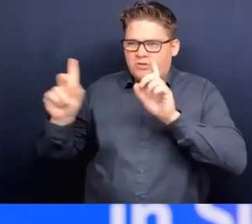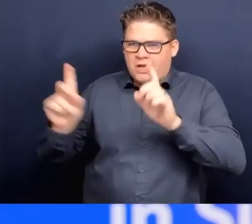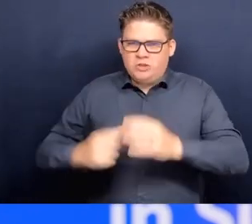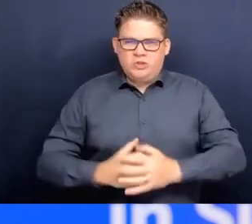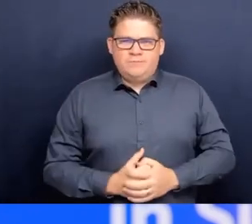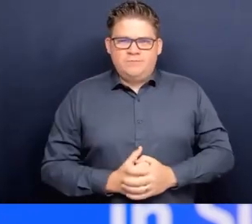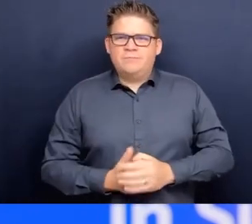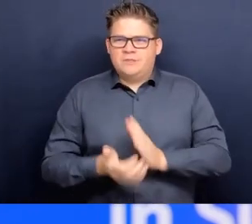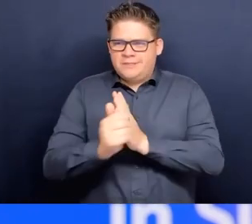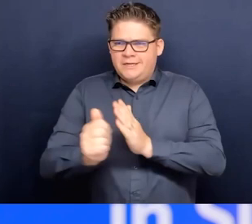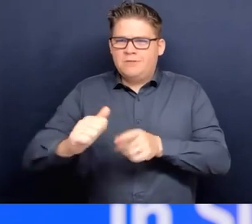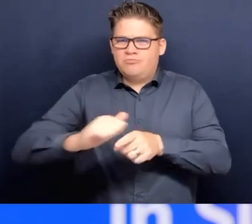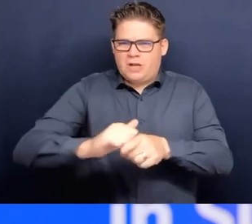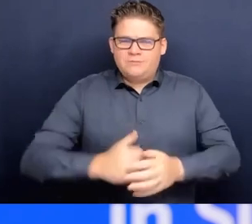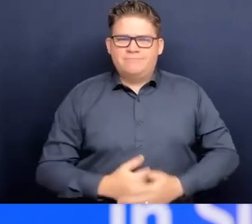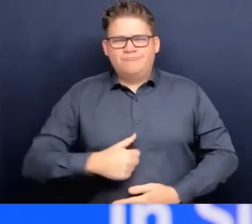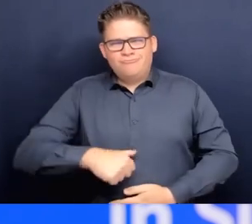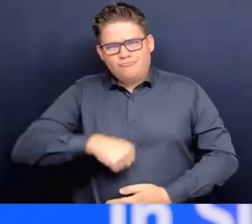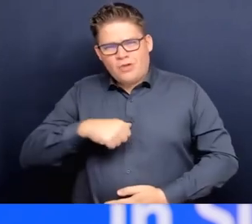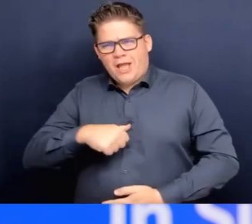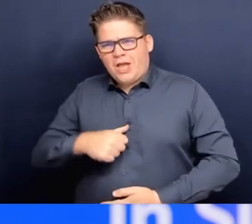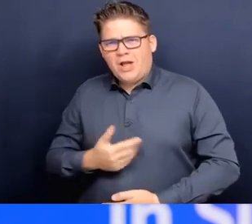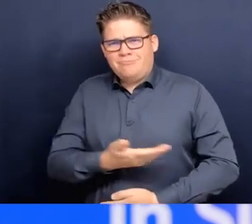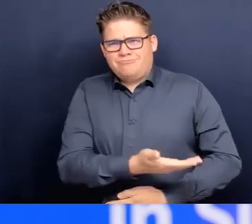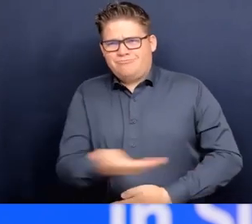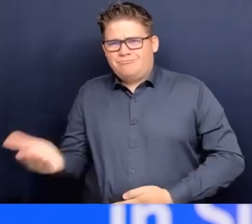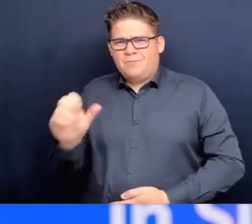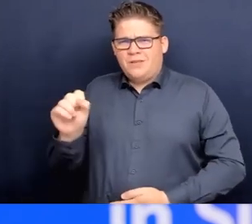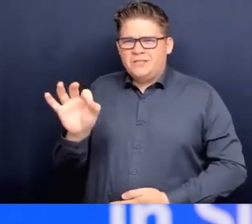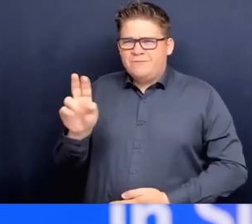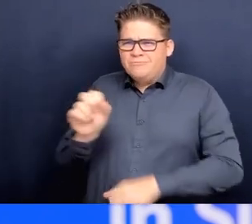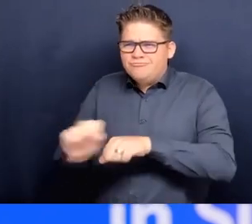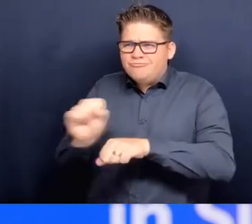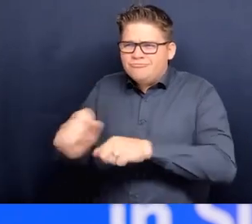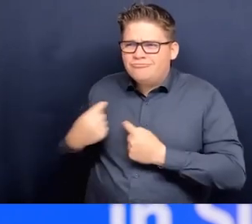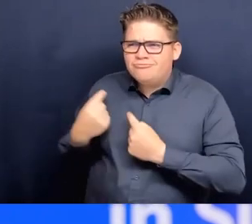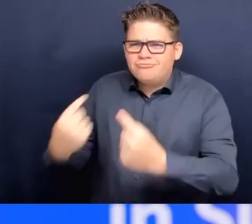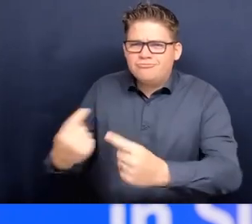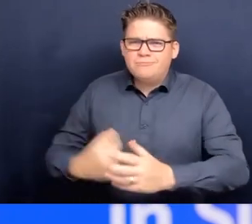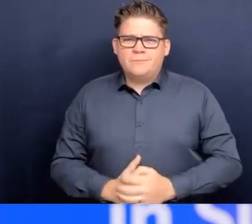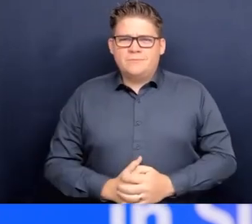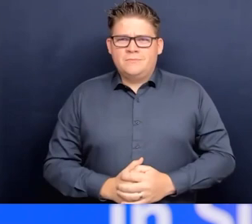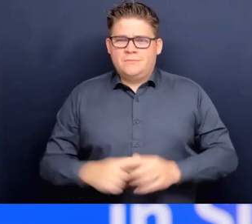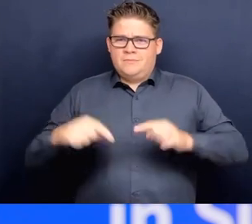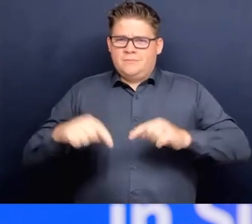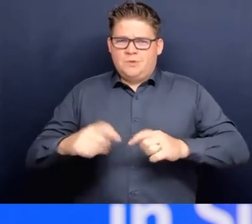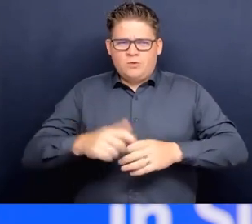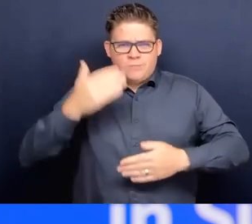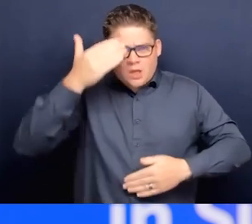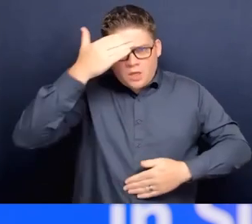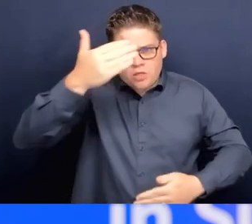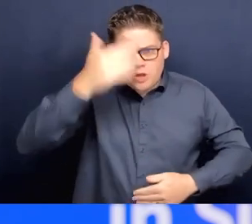Ann Kang, and I am the proud Minister for Advanced Education and Skills Training, and I'm just so proud of the work that SFU has